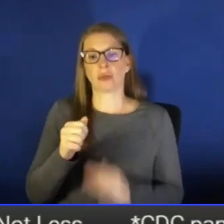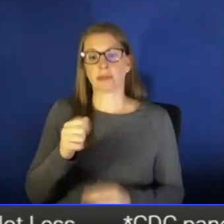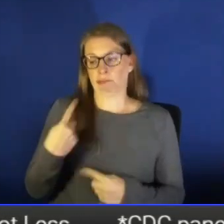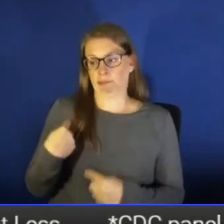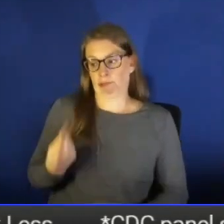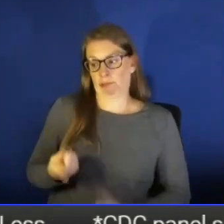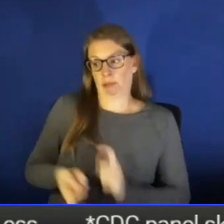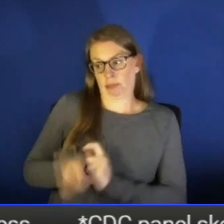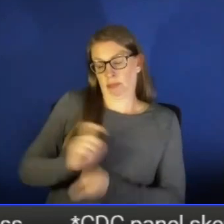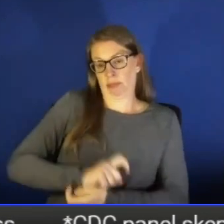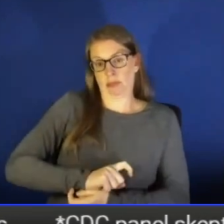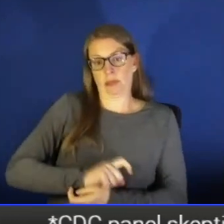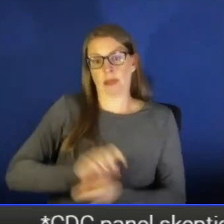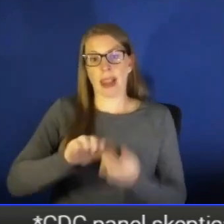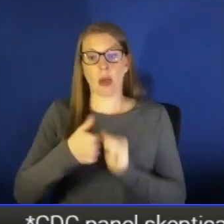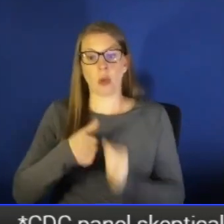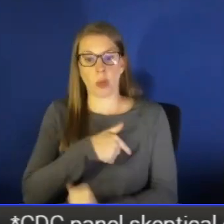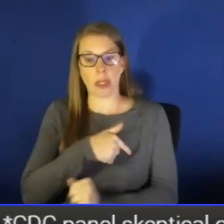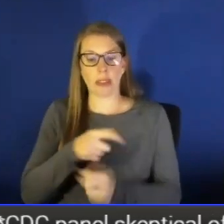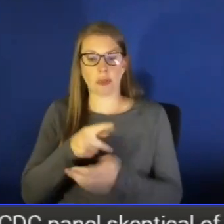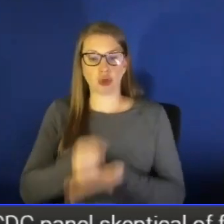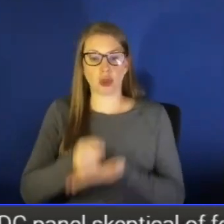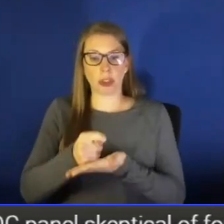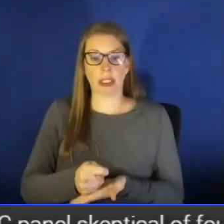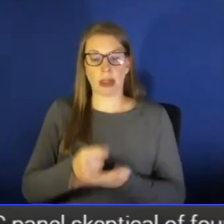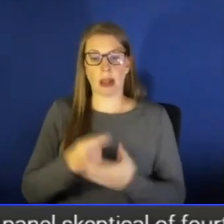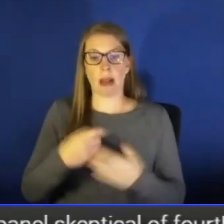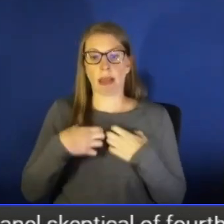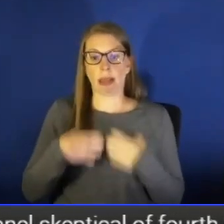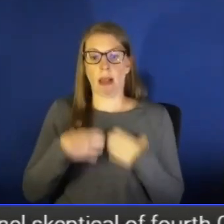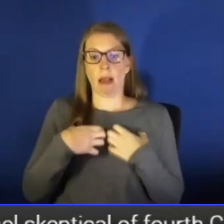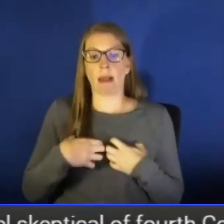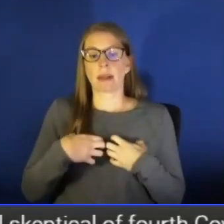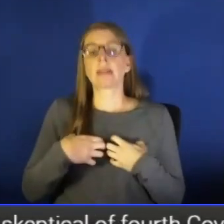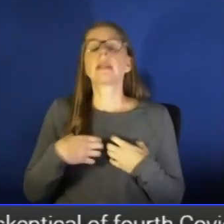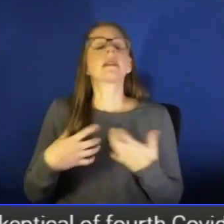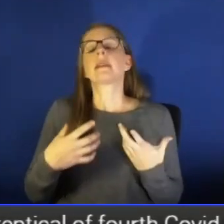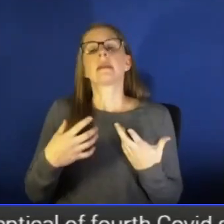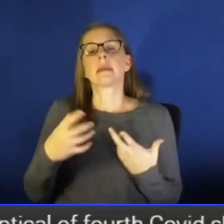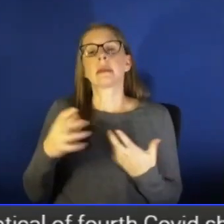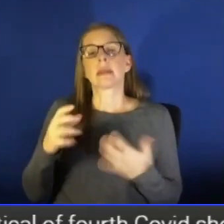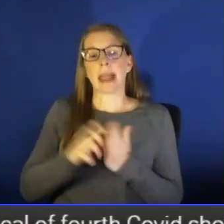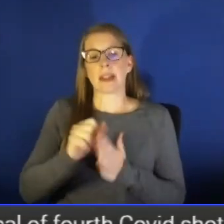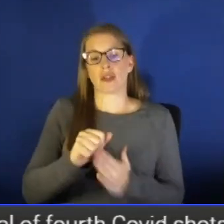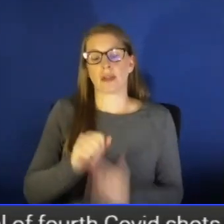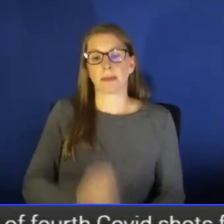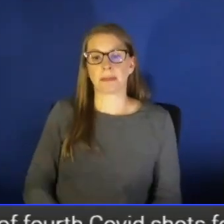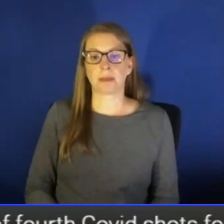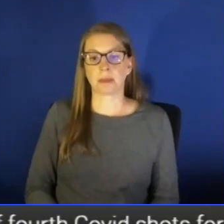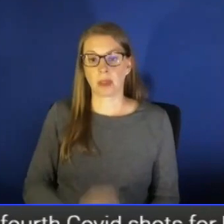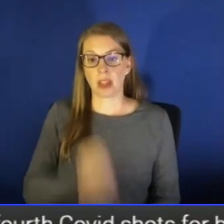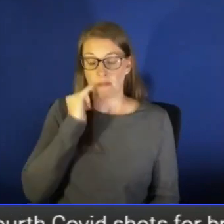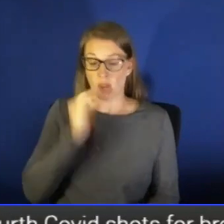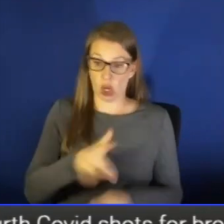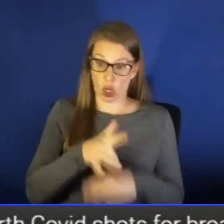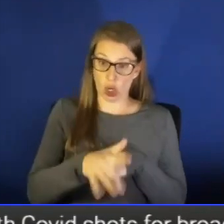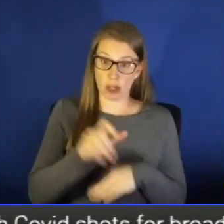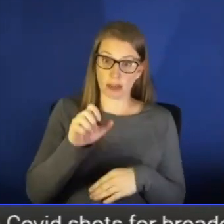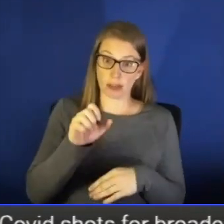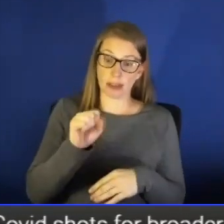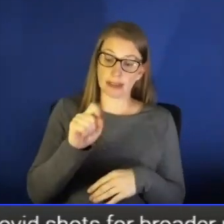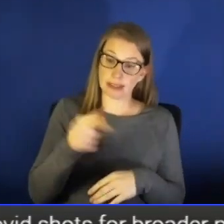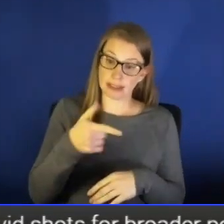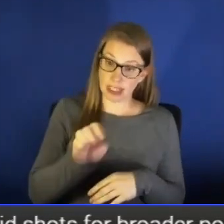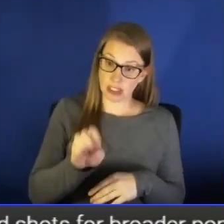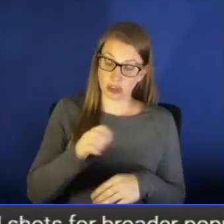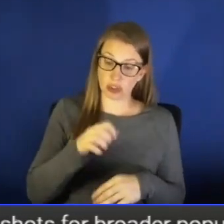treat lung cancer. So, the old paradigm used to be, if it were early stage lung cancer, you'd get an operation, and